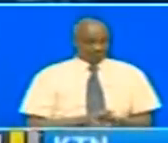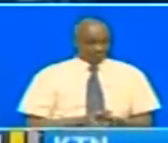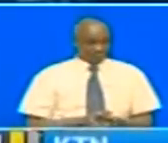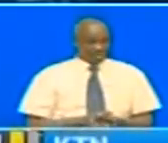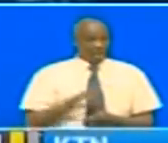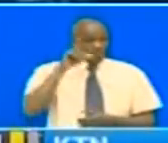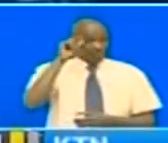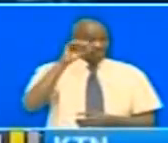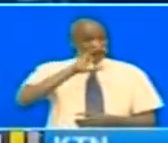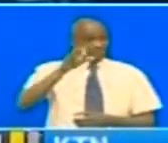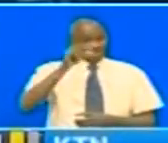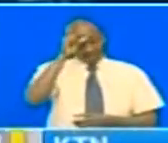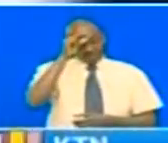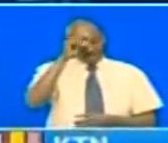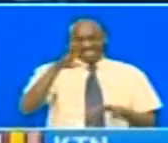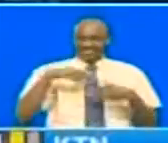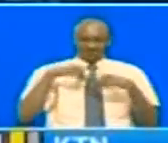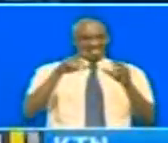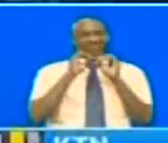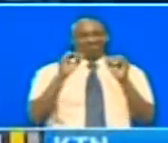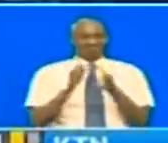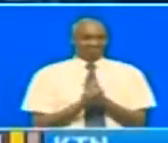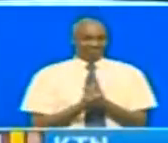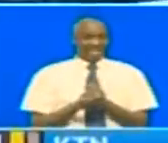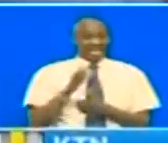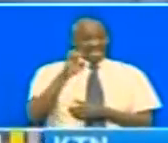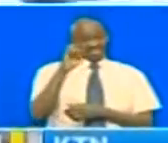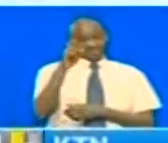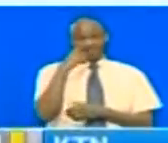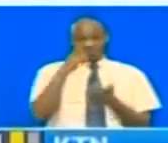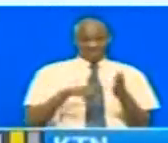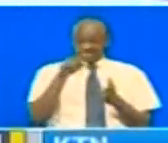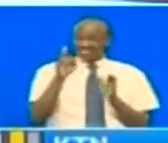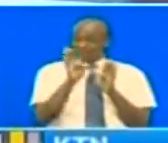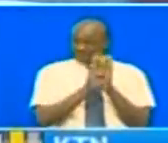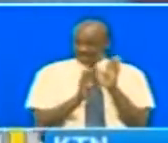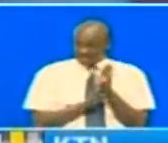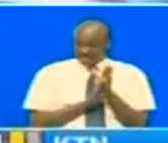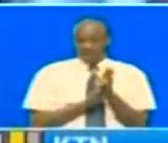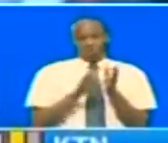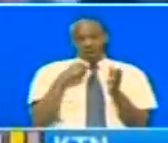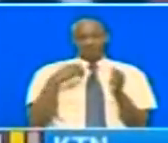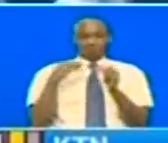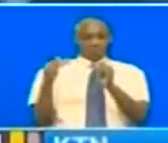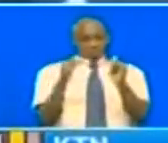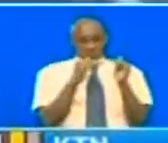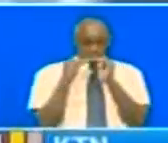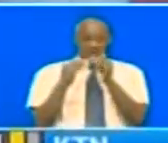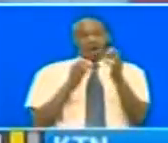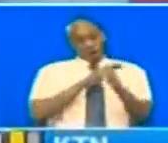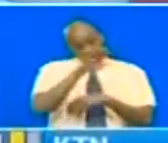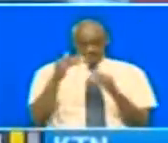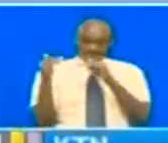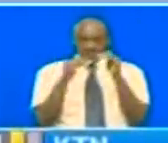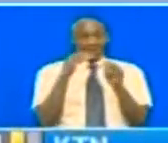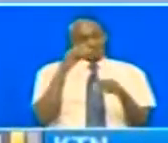however, having none of that. Mombasa Tourism Executive Job Tumbo says the new bill only seeks to harmonize bar operations in Mombasa